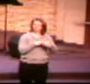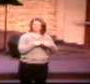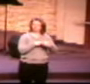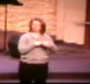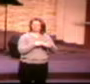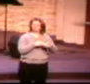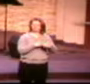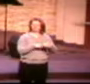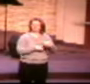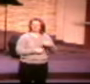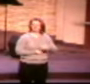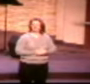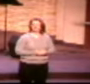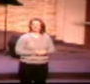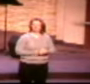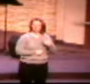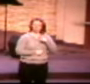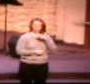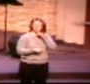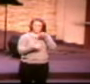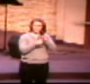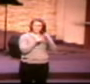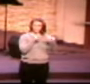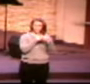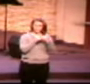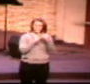we commit to reminding you